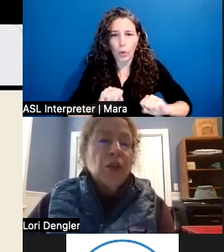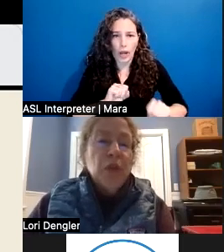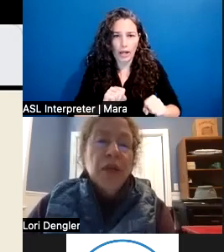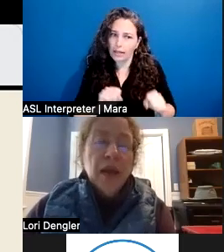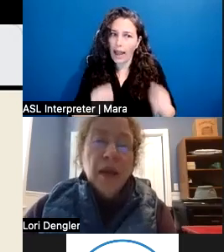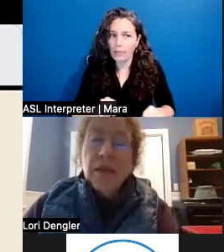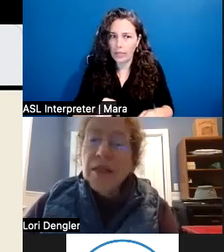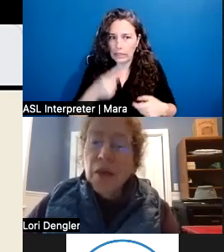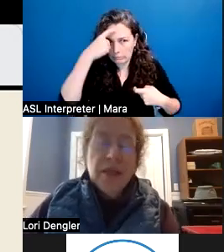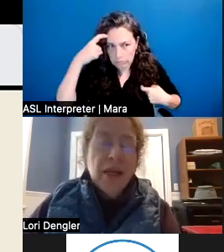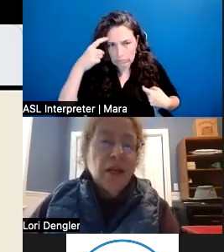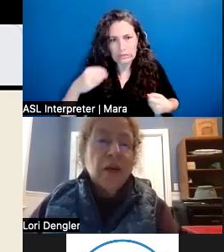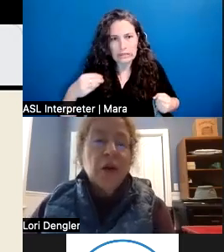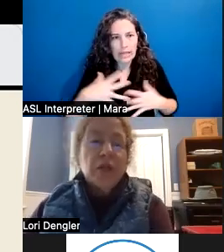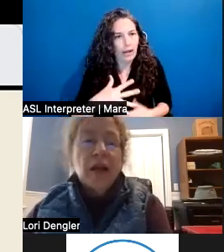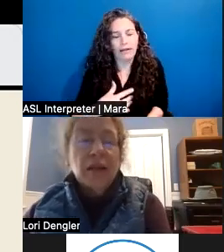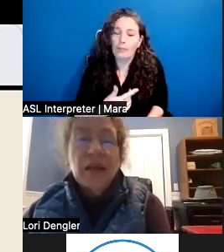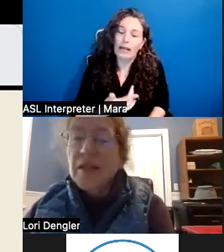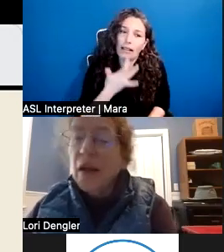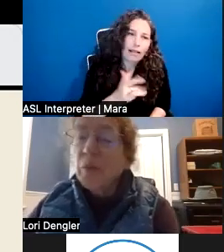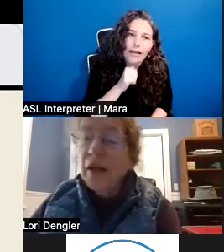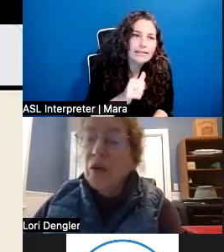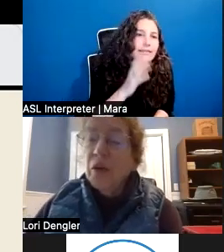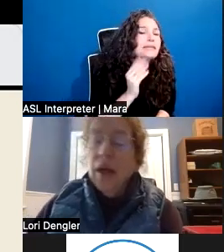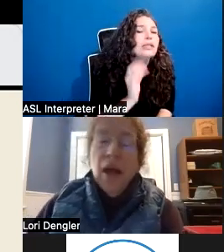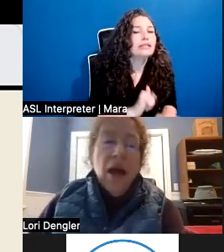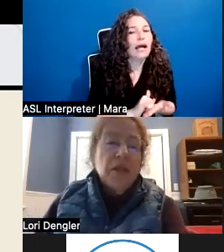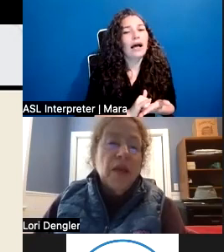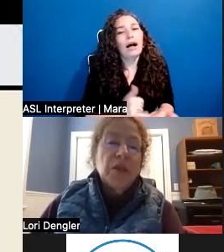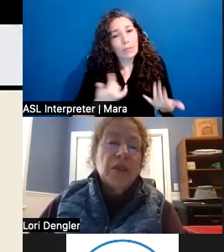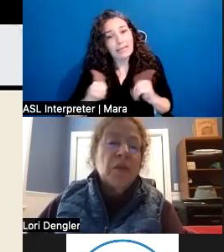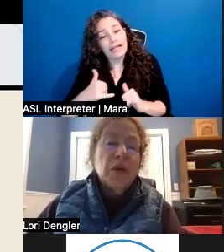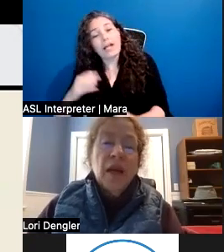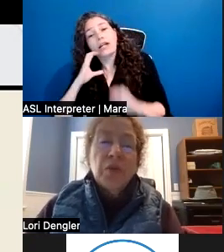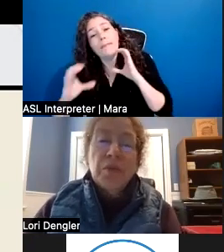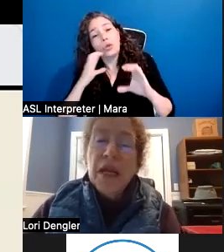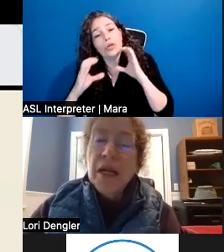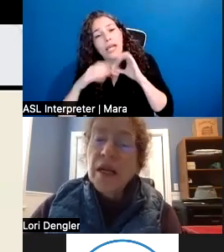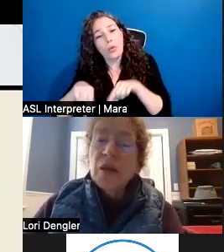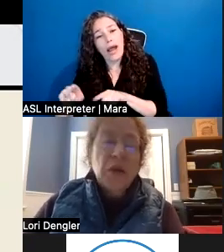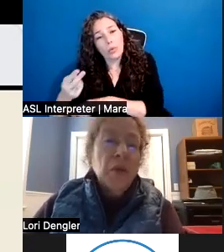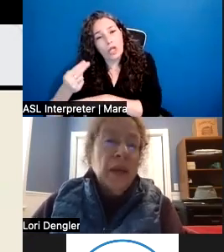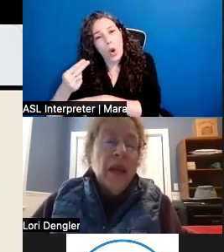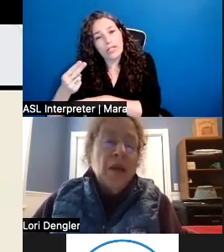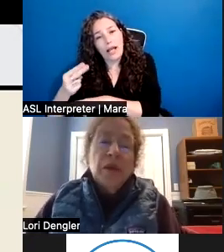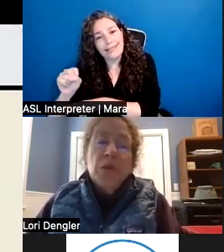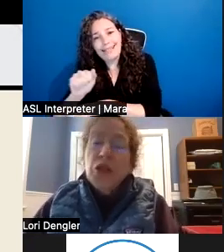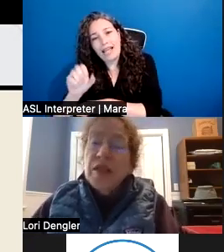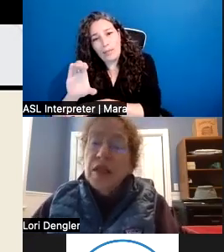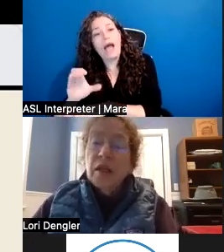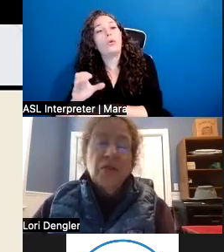to communicate, because I was in a hotel in Sacramento. I was able to communicate with the media, communicate